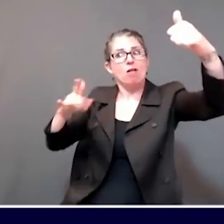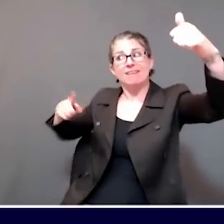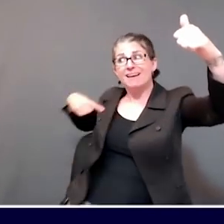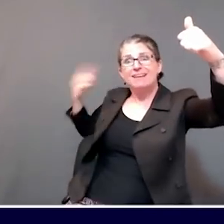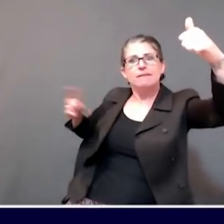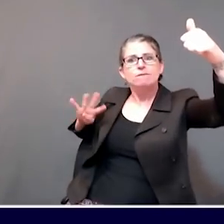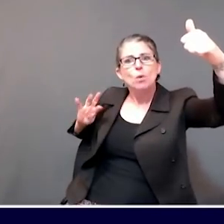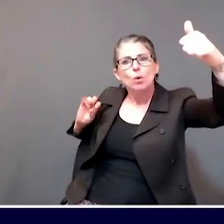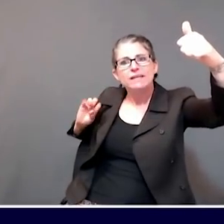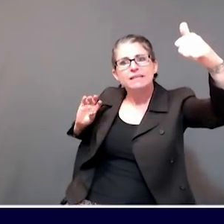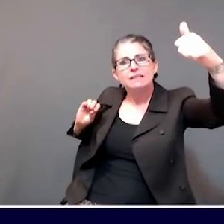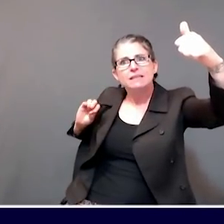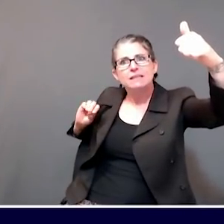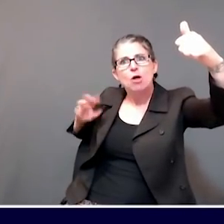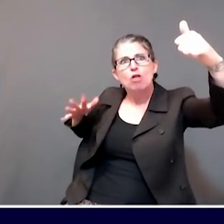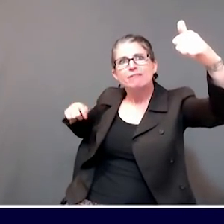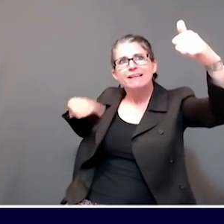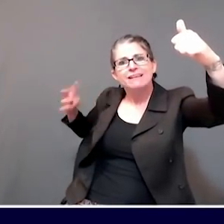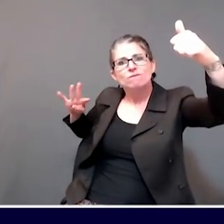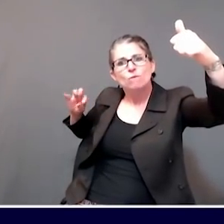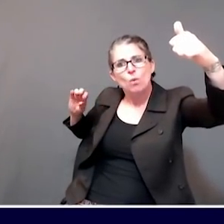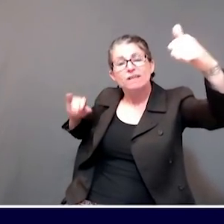visit